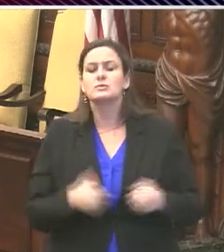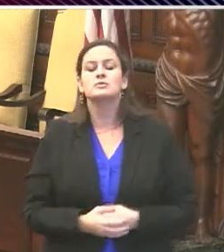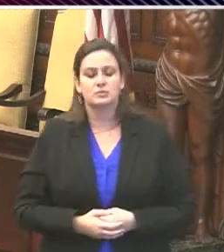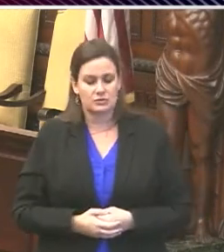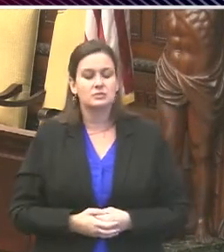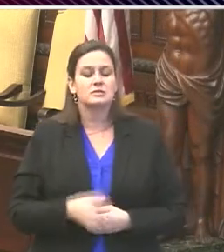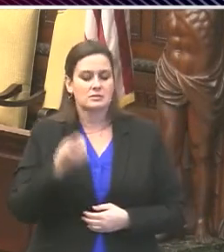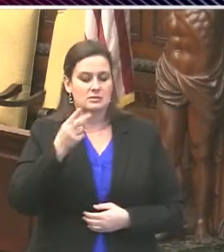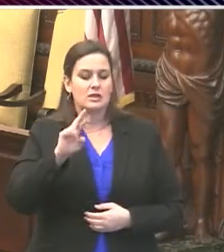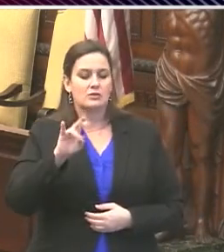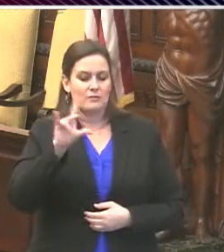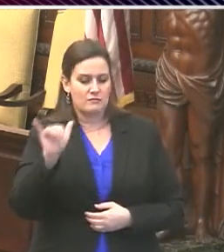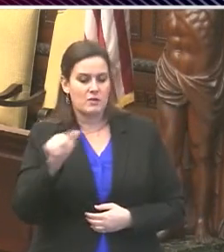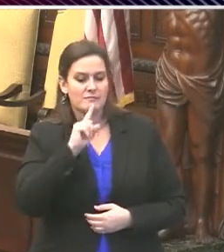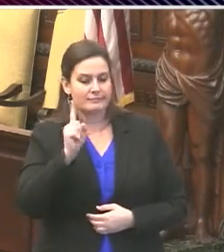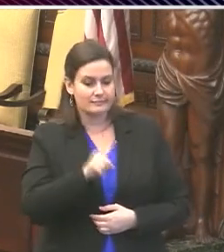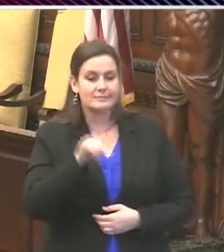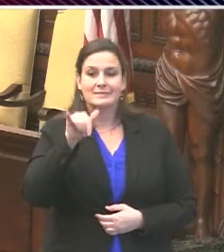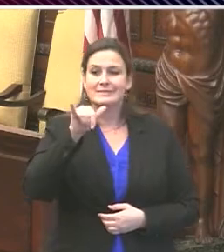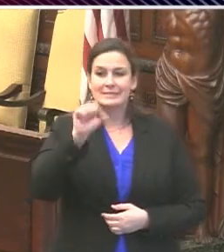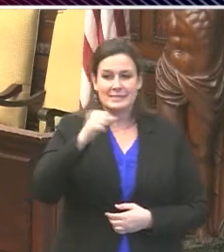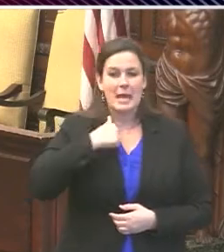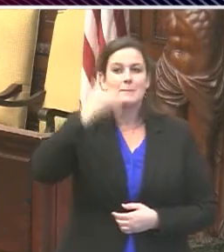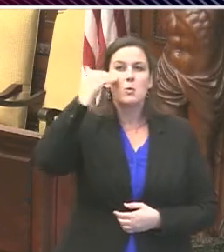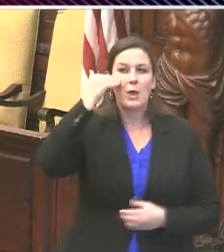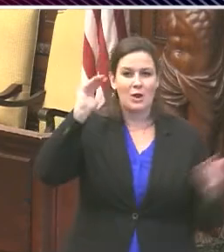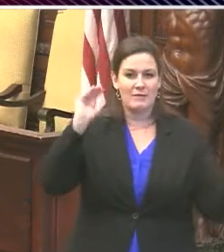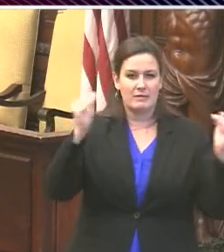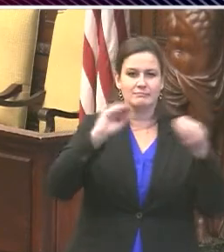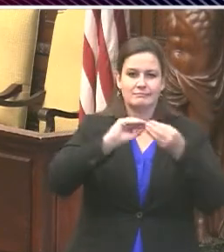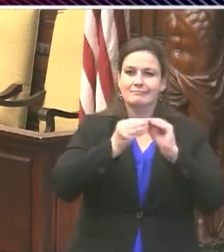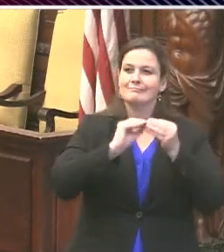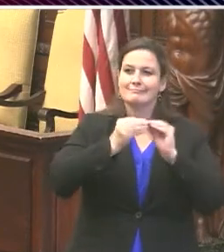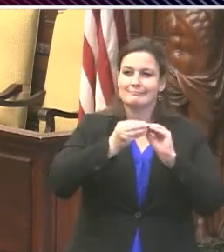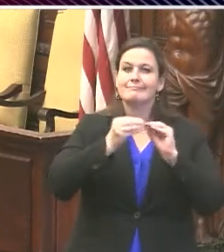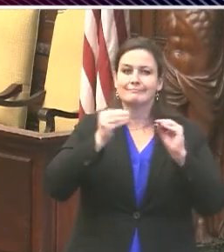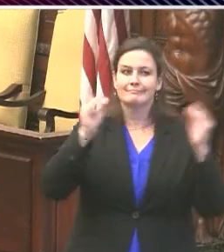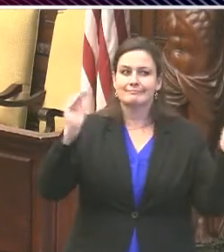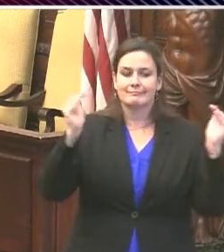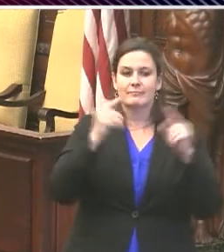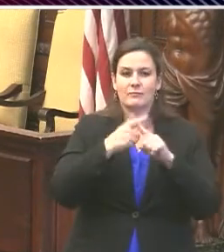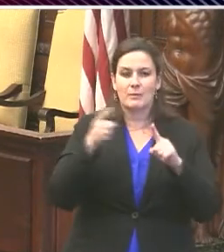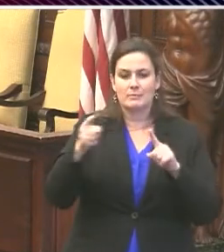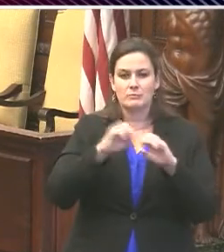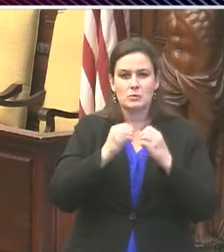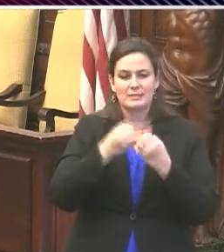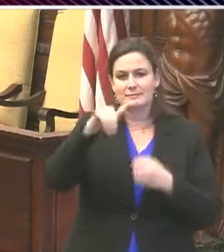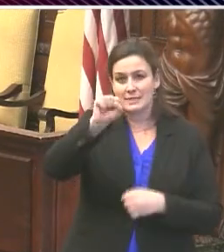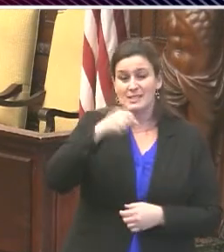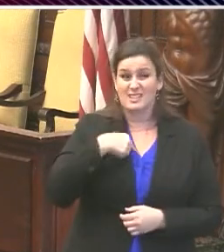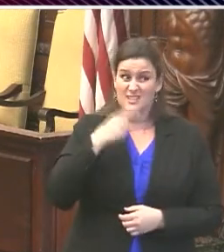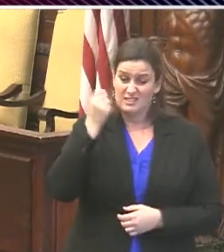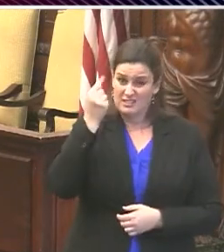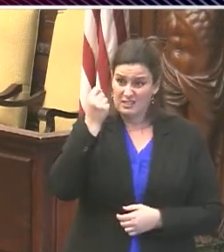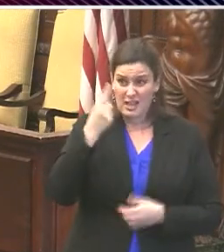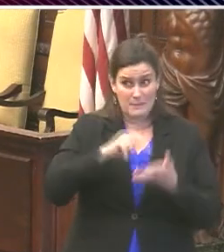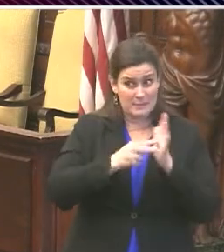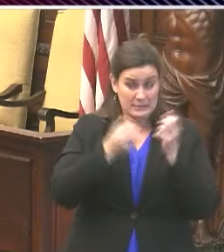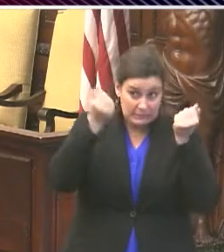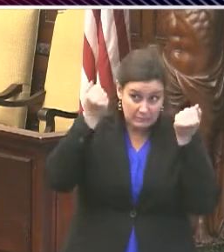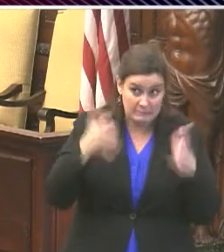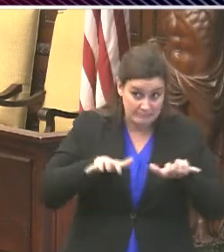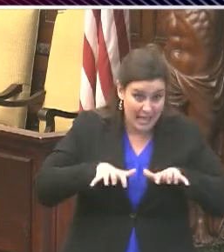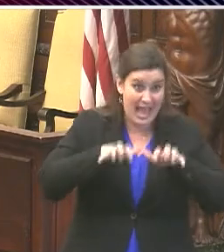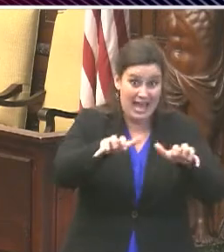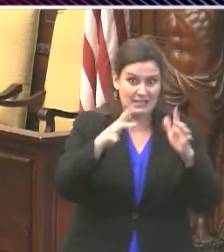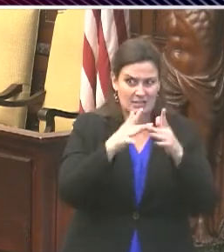those, that ratio that that organization put out. That would involve a very large number of contact tracers. I